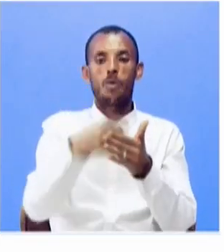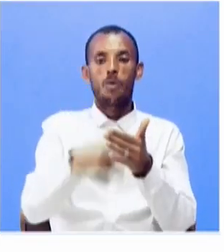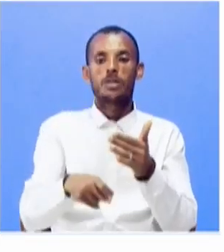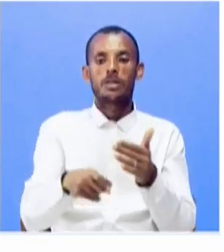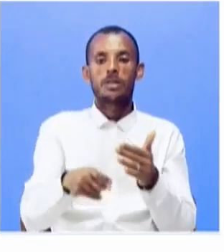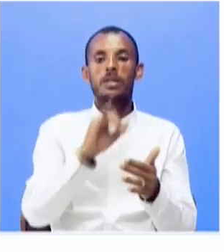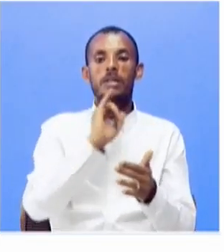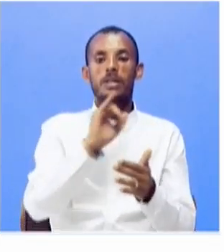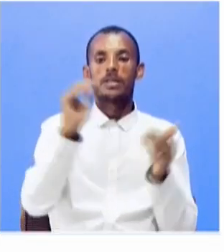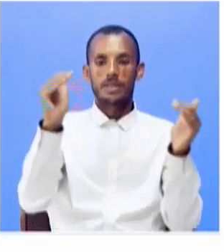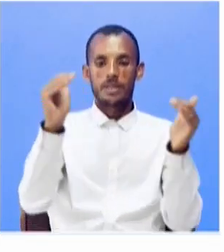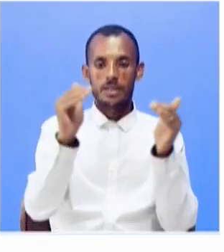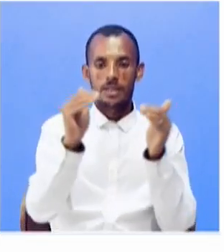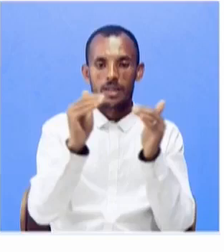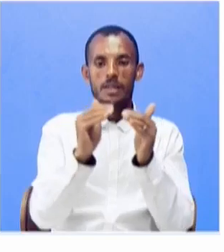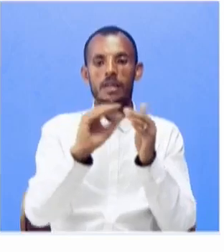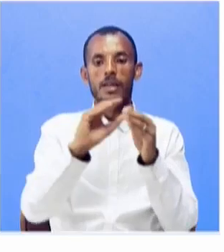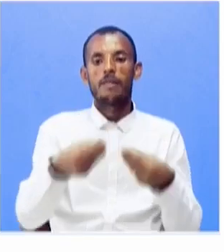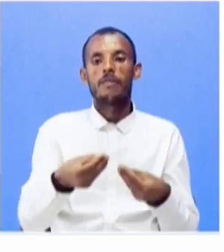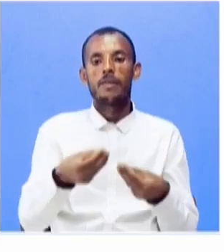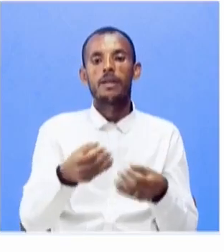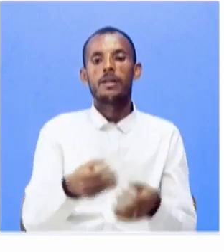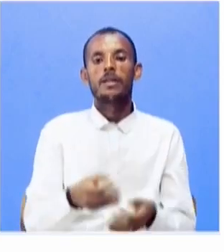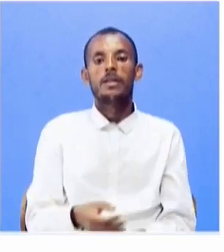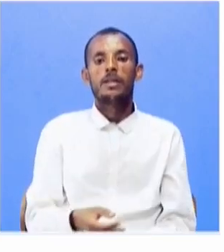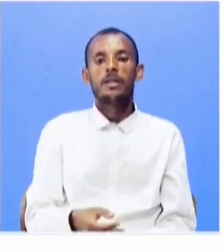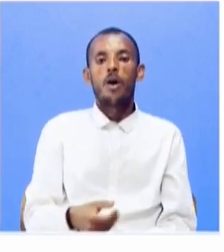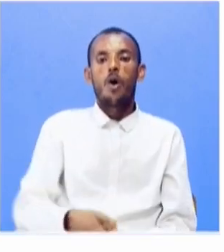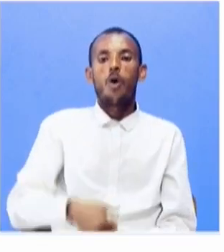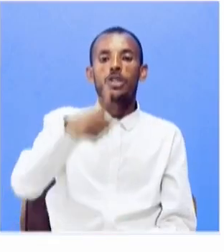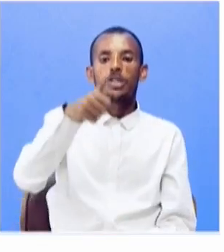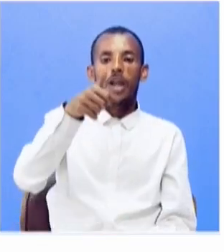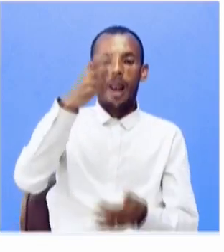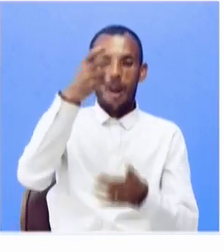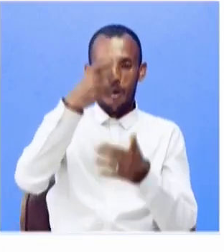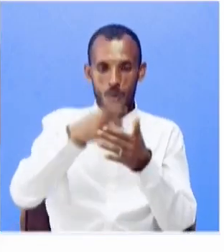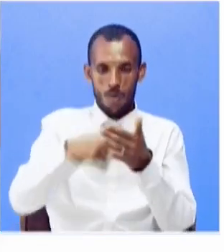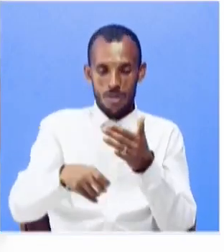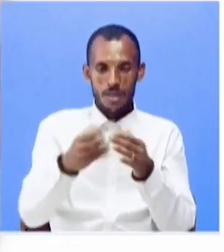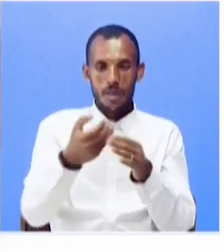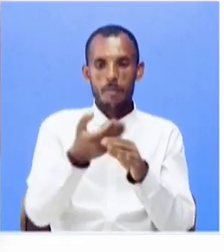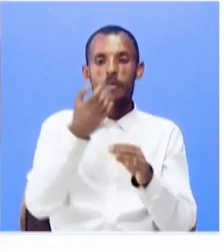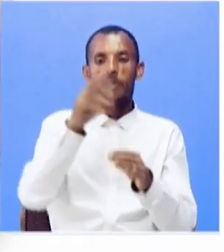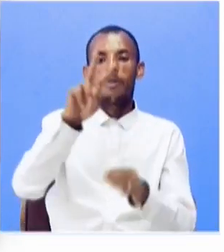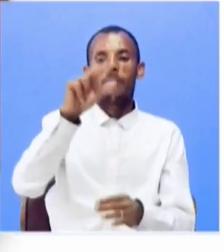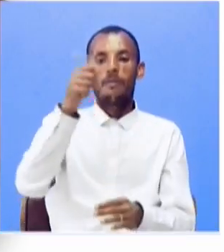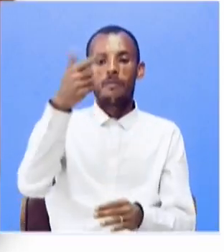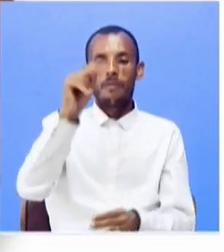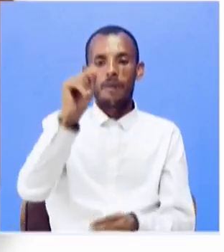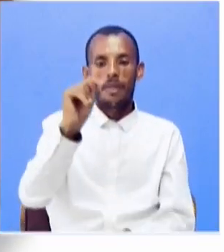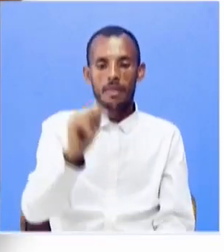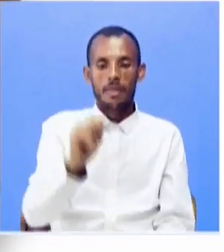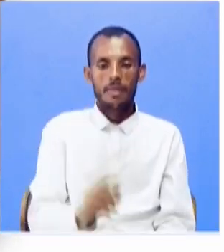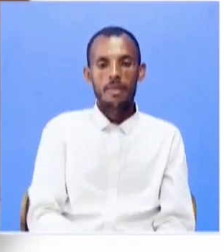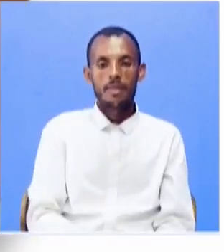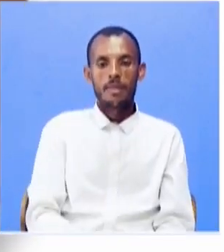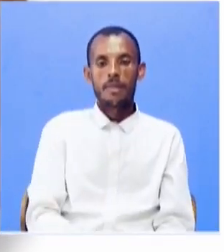is given by its original cost, or cost before VAT,